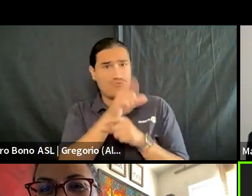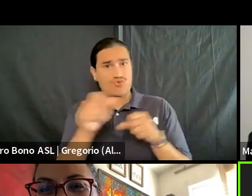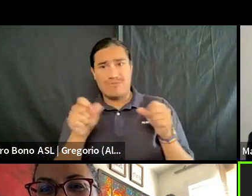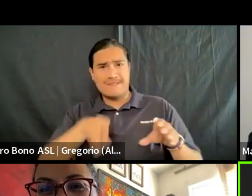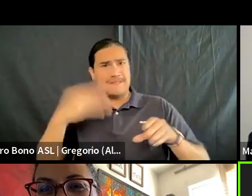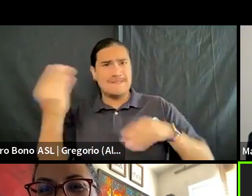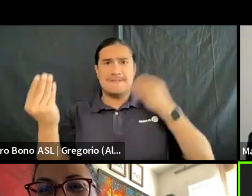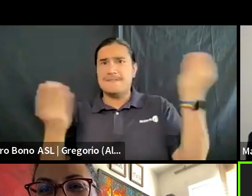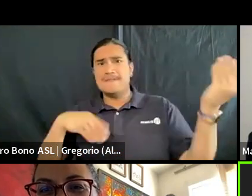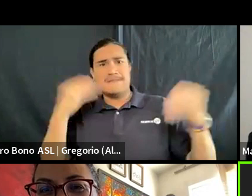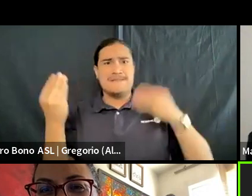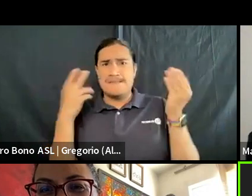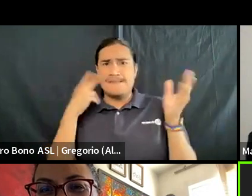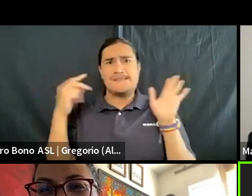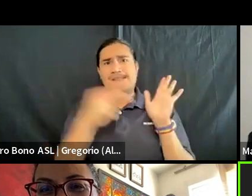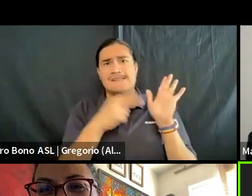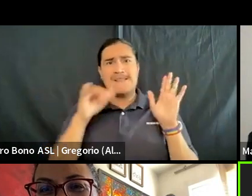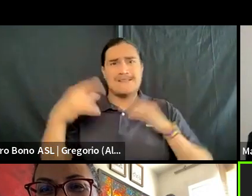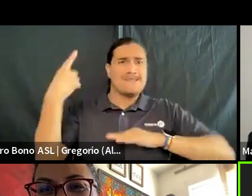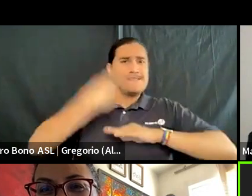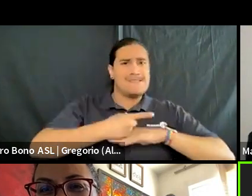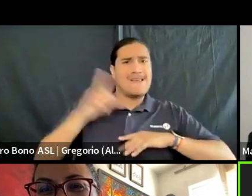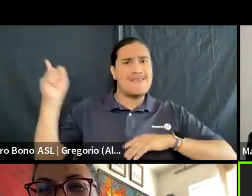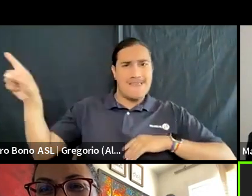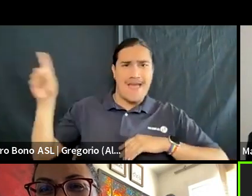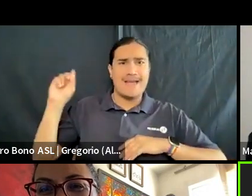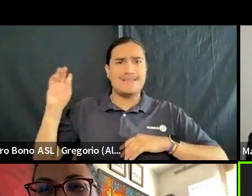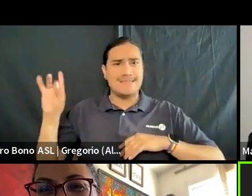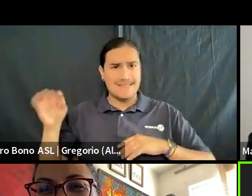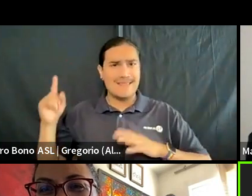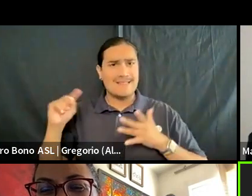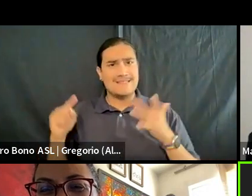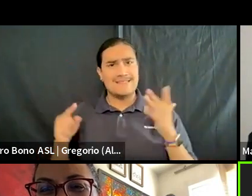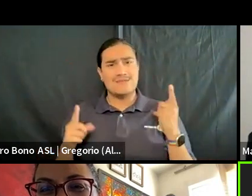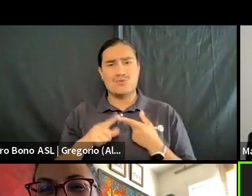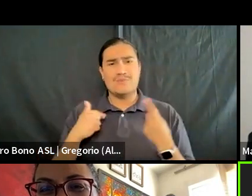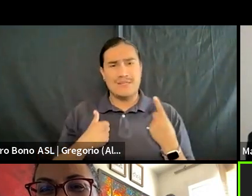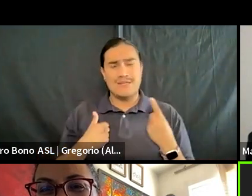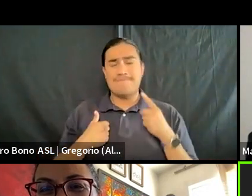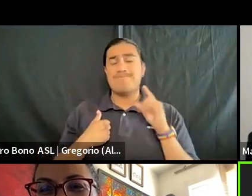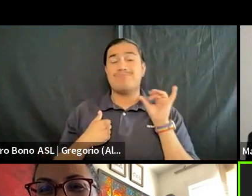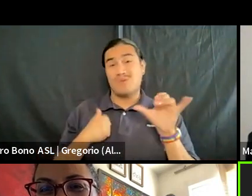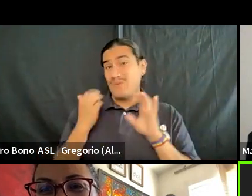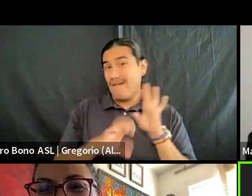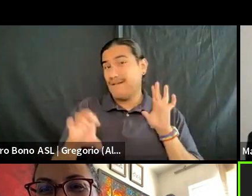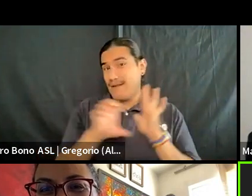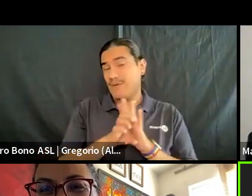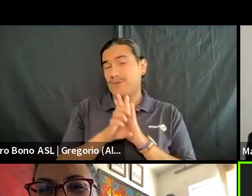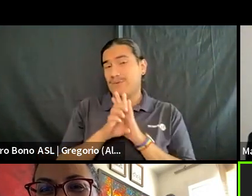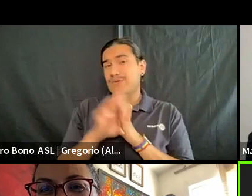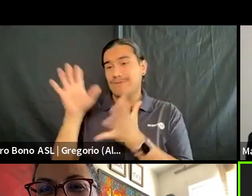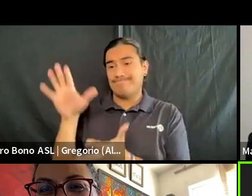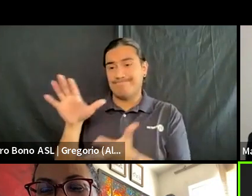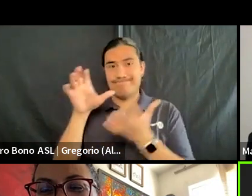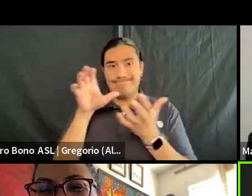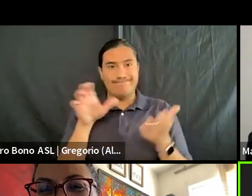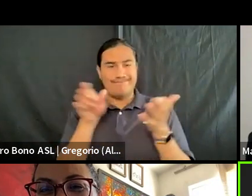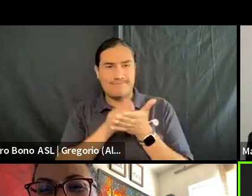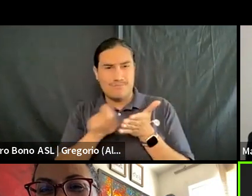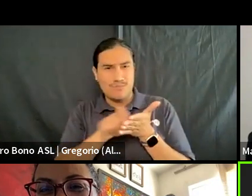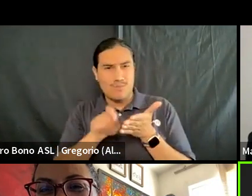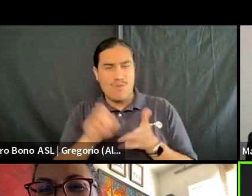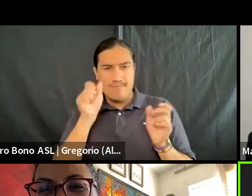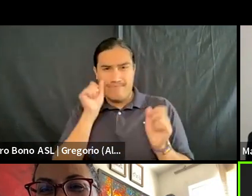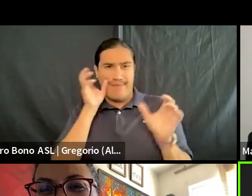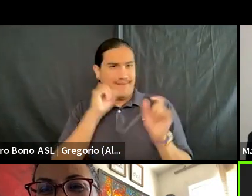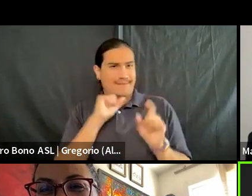and say, see, this is the day that they did this and this to me. So I kind of took that character and I wrote this awesome scene about it.